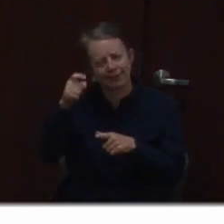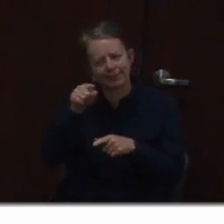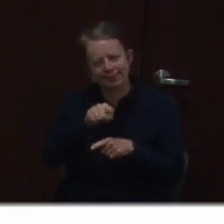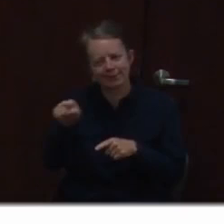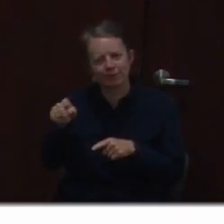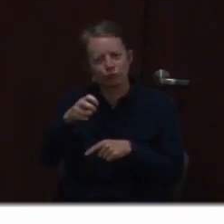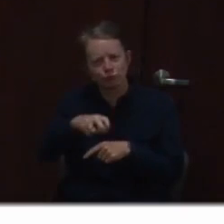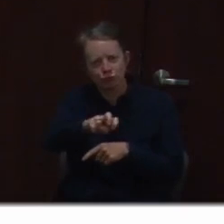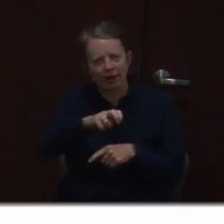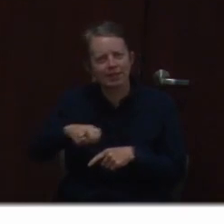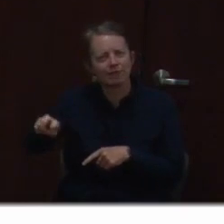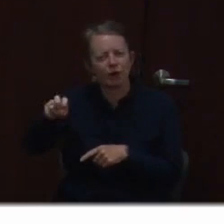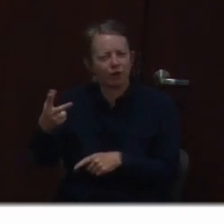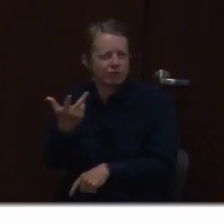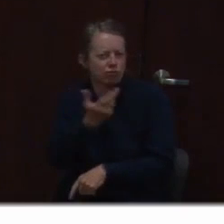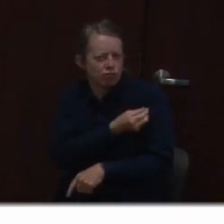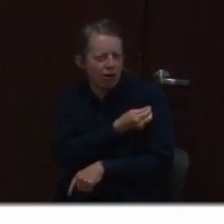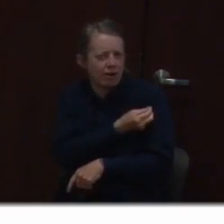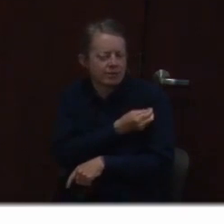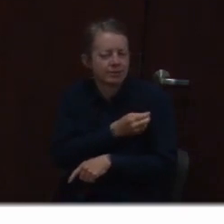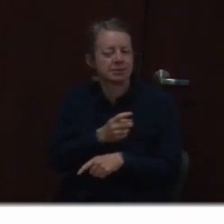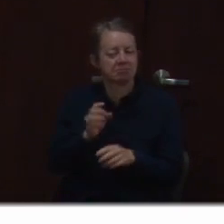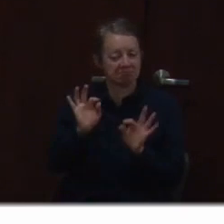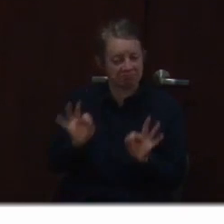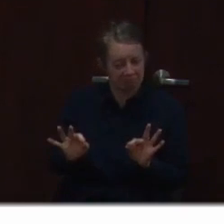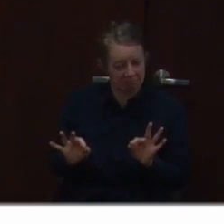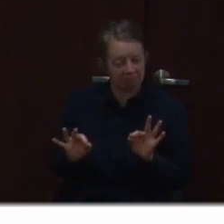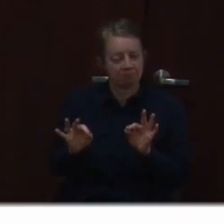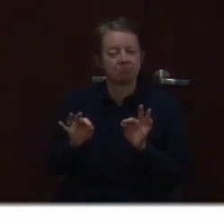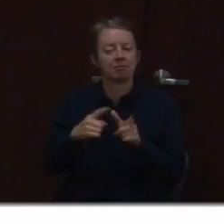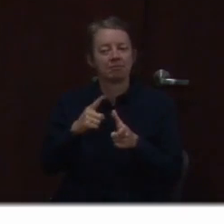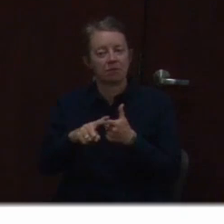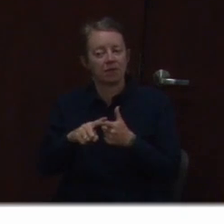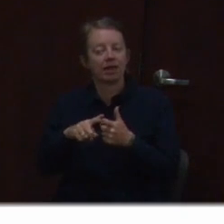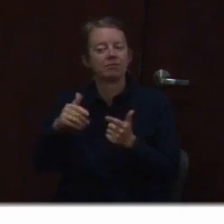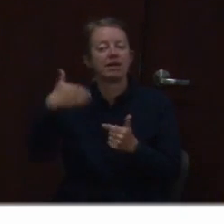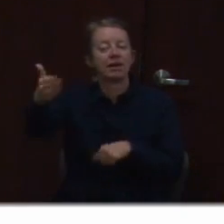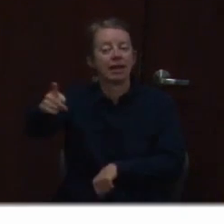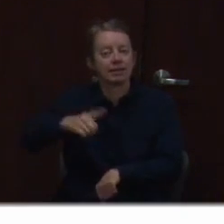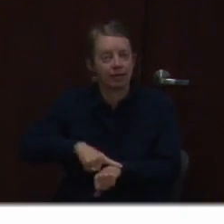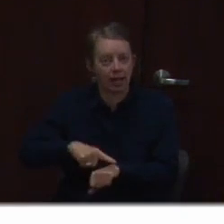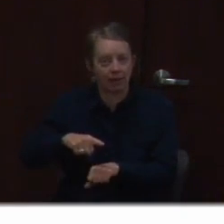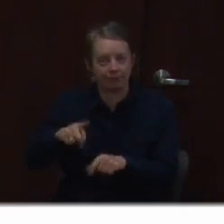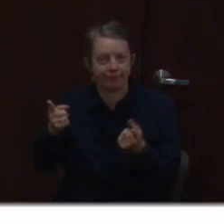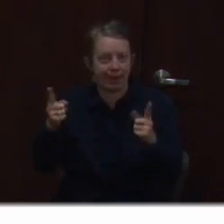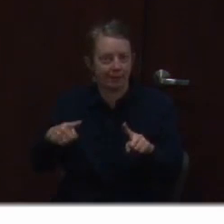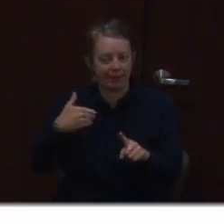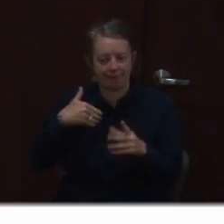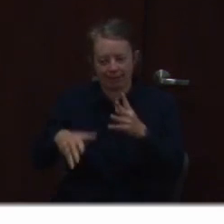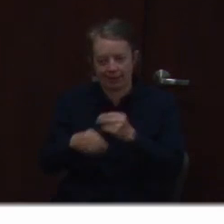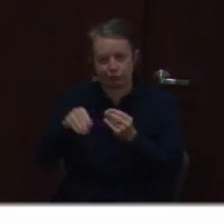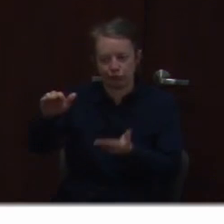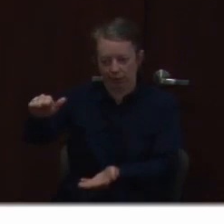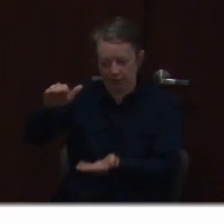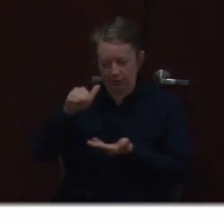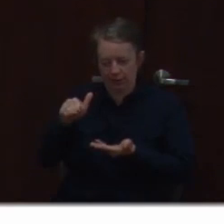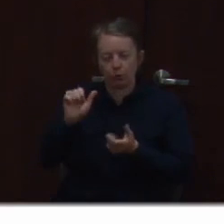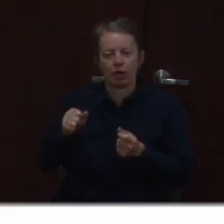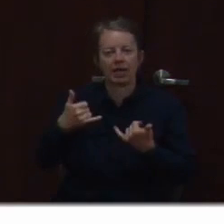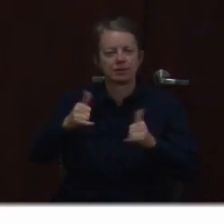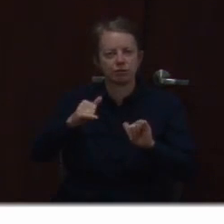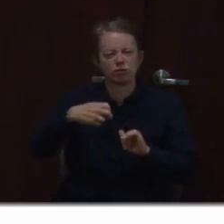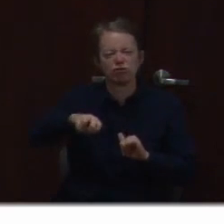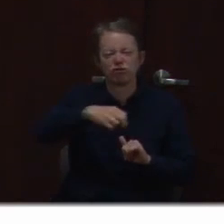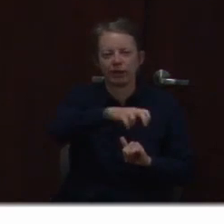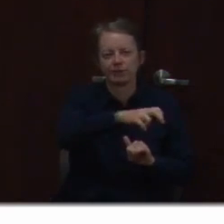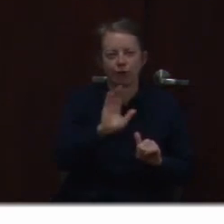transfer pilot, that if we were to find ourselves in that position again, that we'd be able to continue to transfer vaccine to